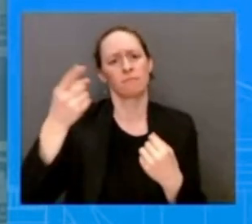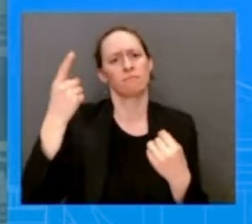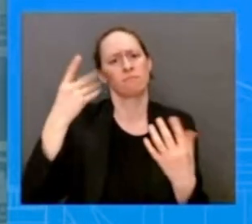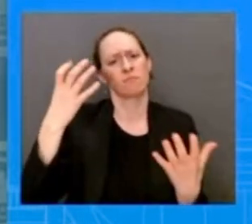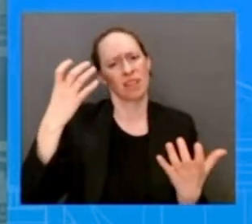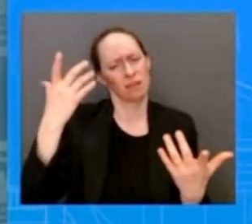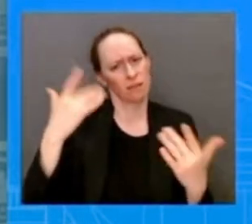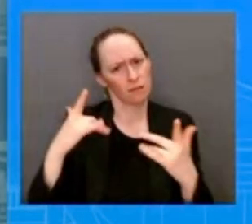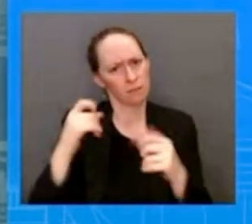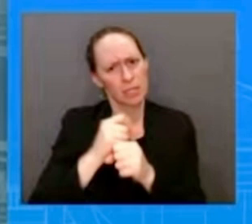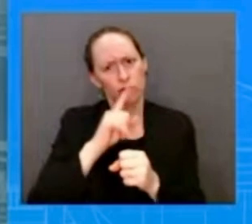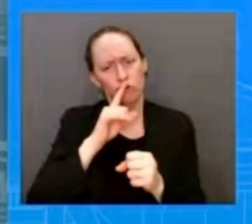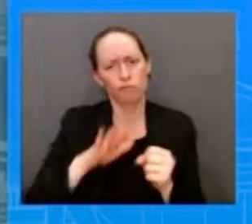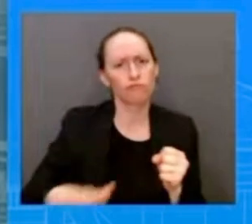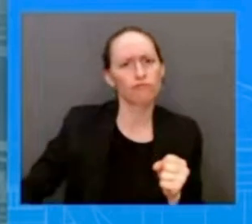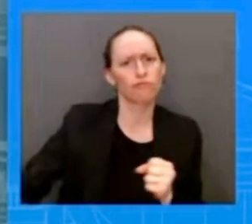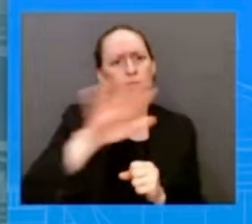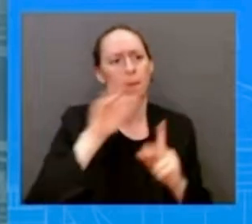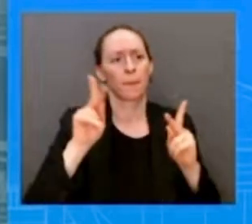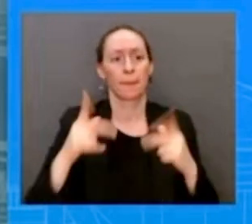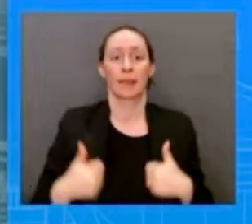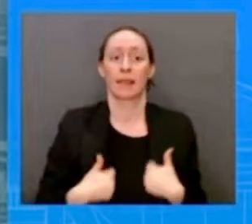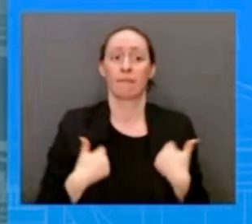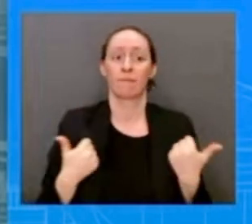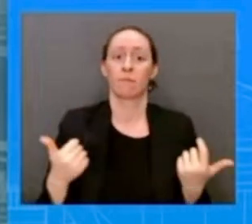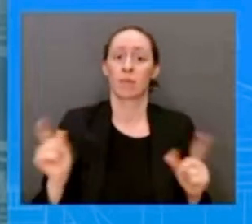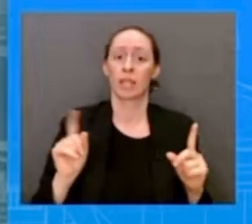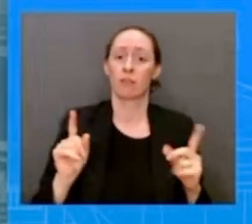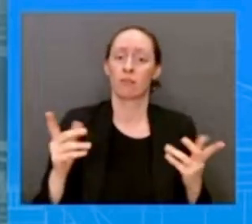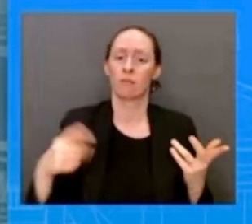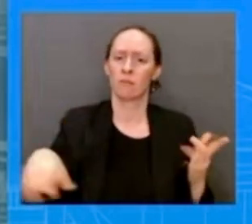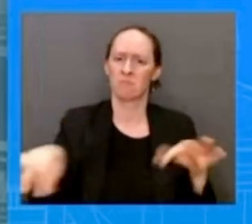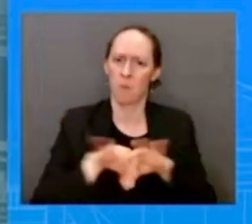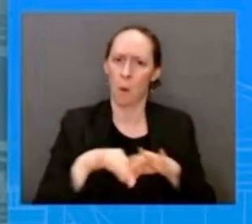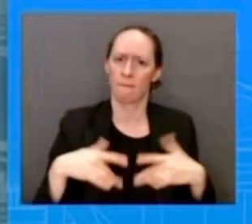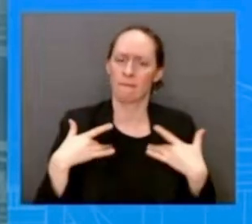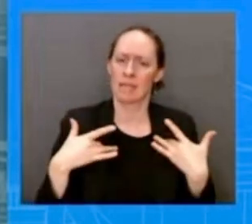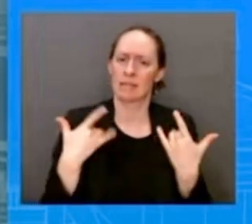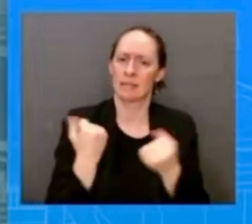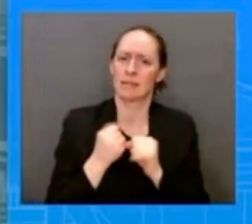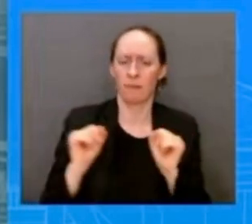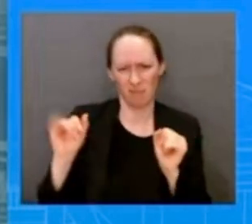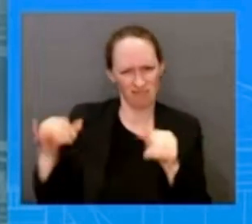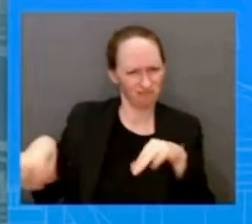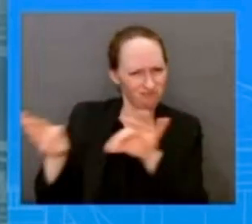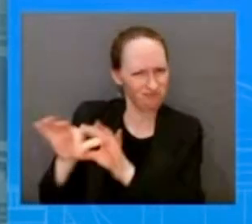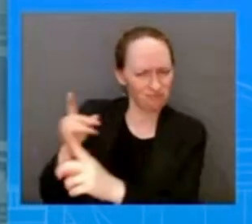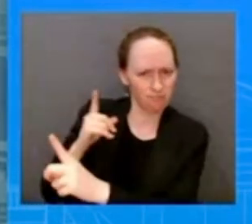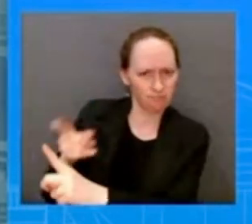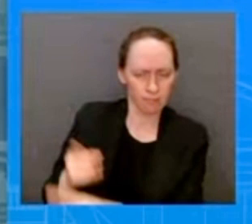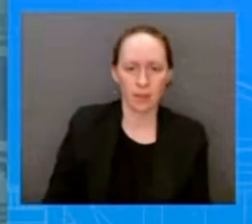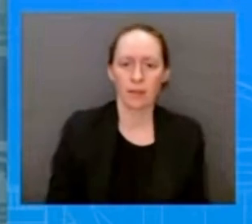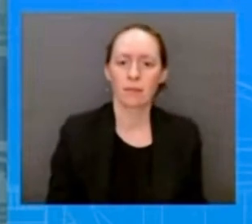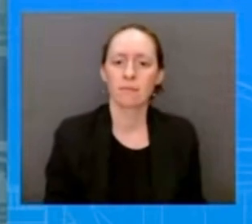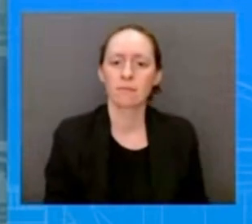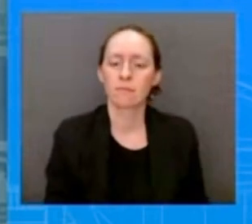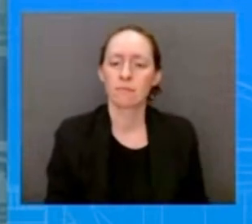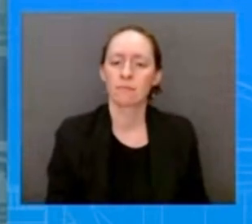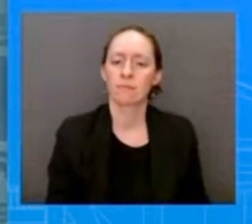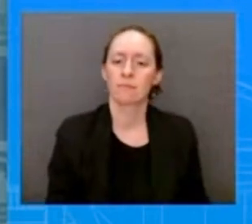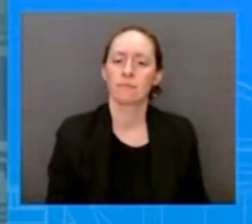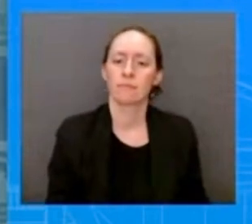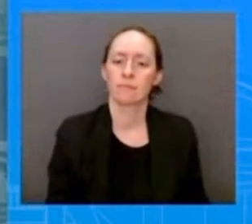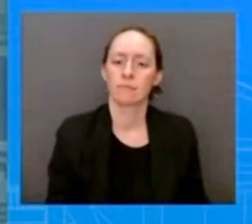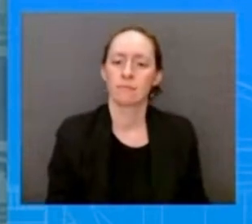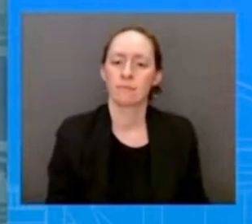important for him to do as president. This is something that is being presented to him. This is not a piece of legislation that he put forward. This is something that